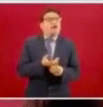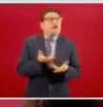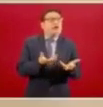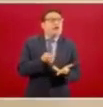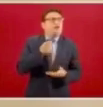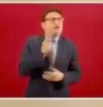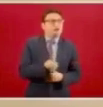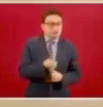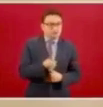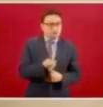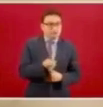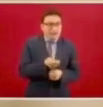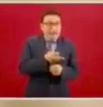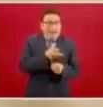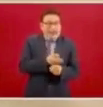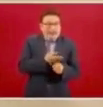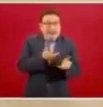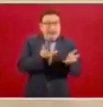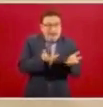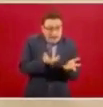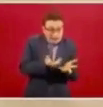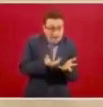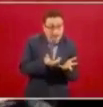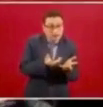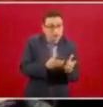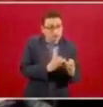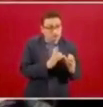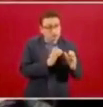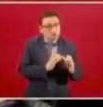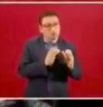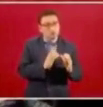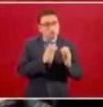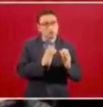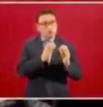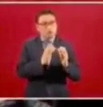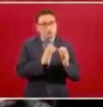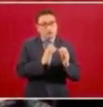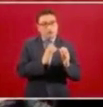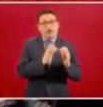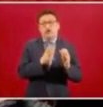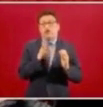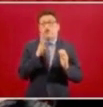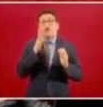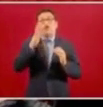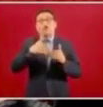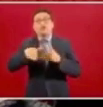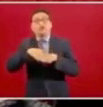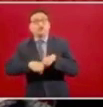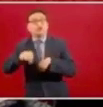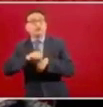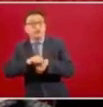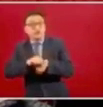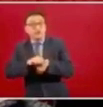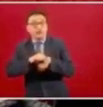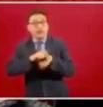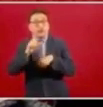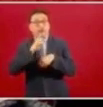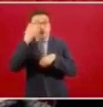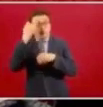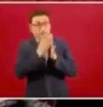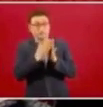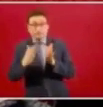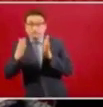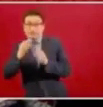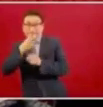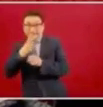why are we taking these isolation measures right now? Well, because I would like to reiterate what we are doing right